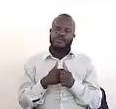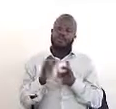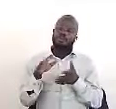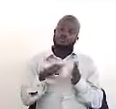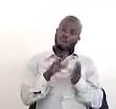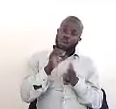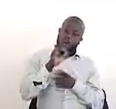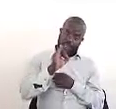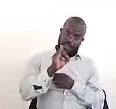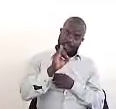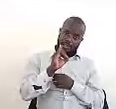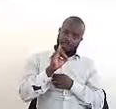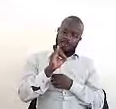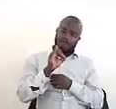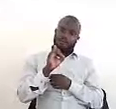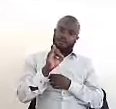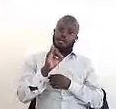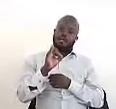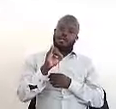true about